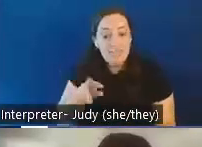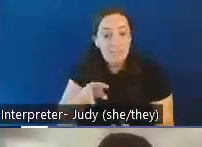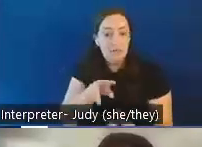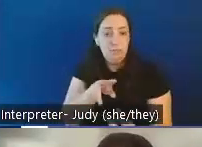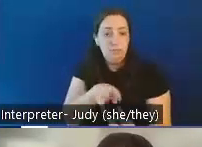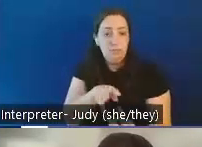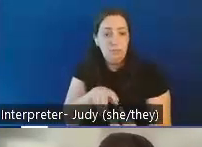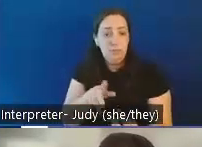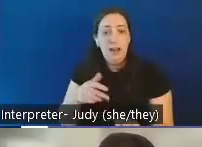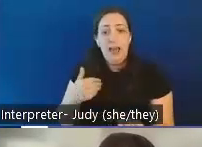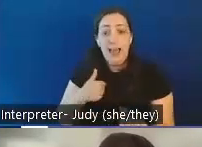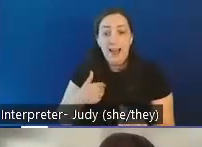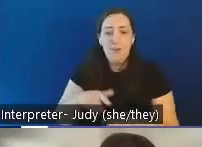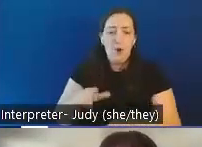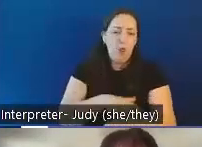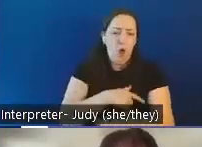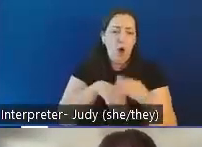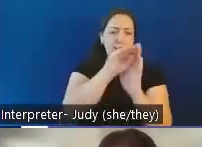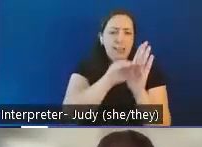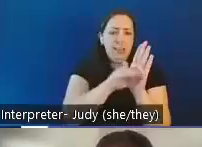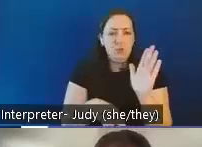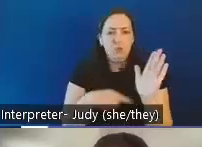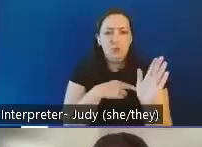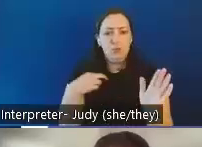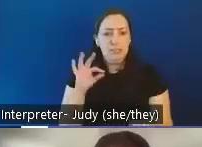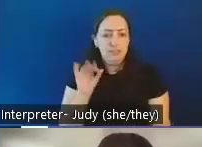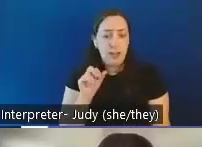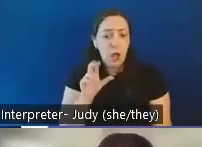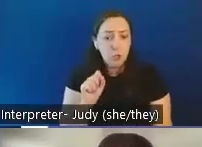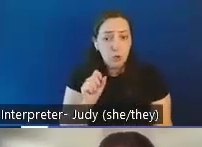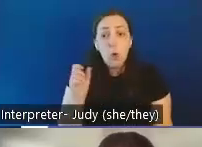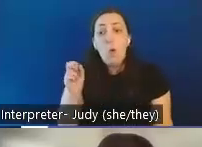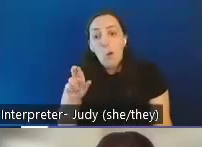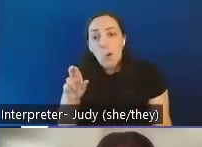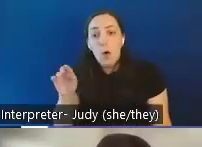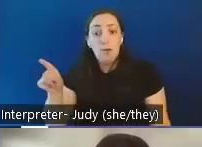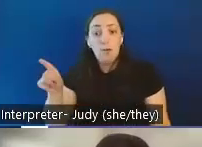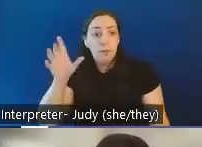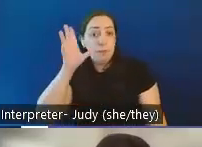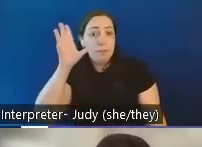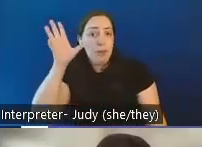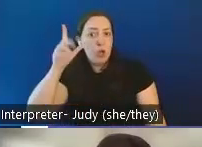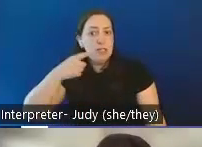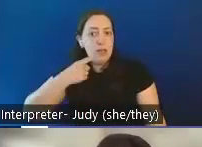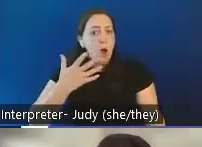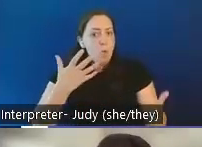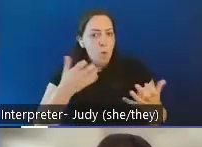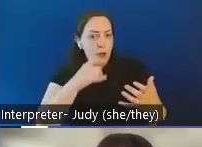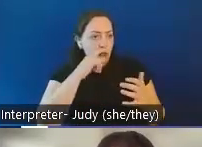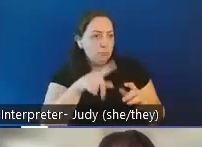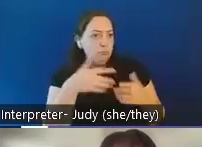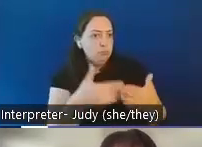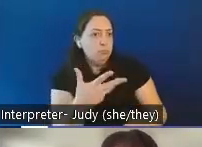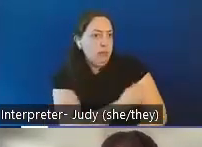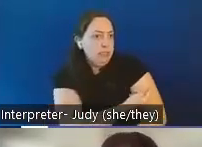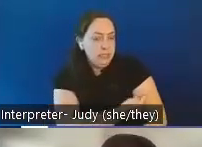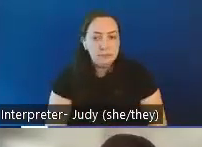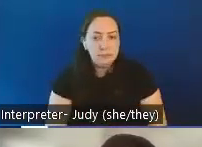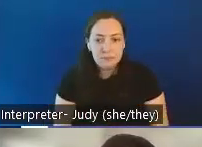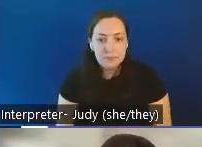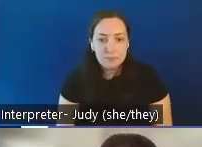long list of risk factors I mentioned, or if their parent desires their child to be vaccinated.